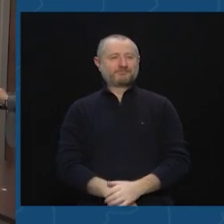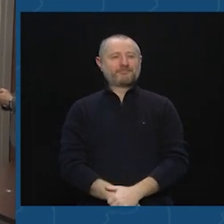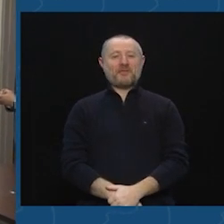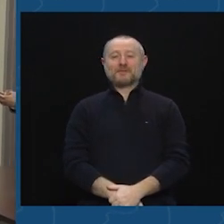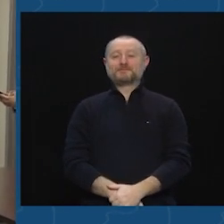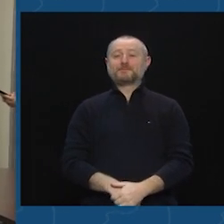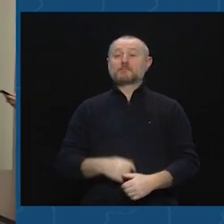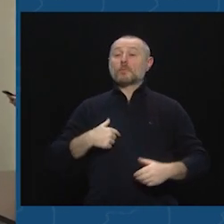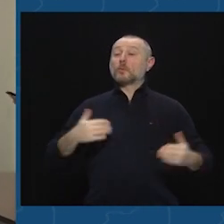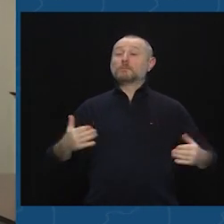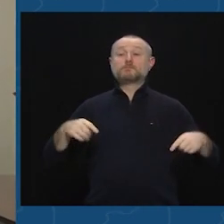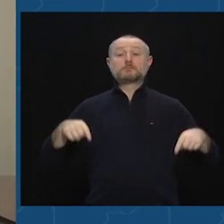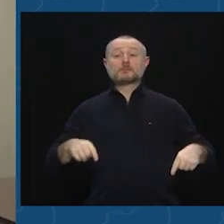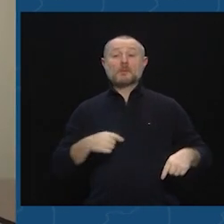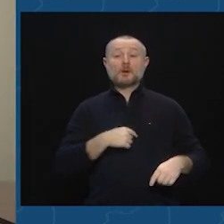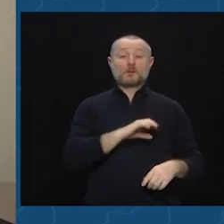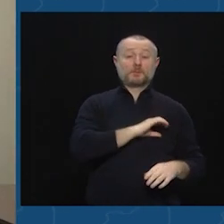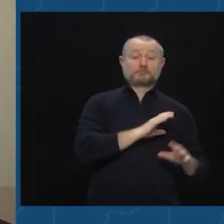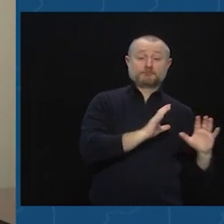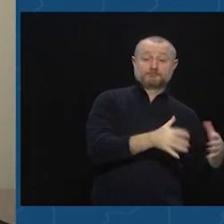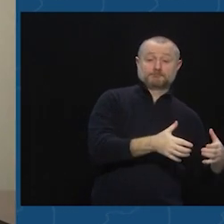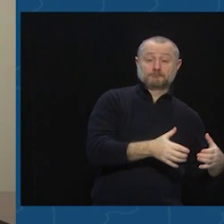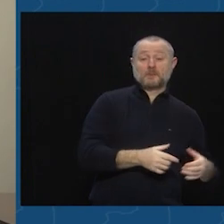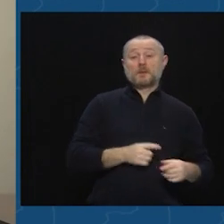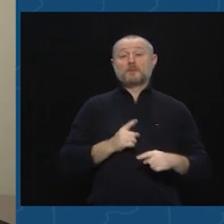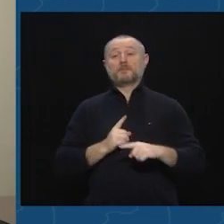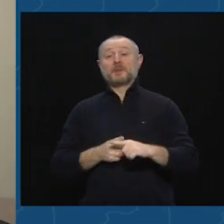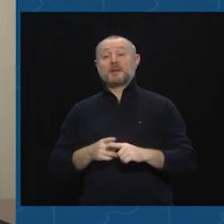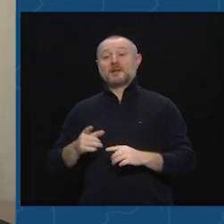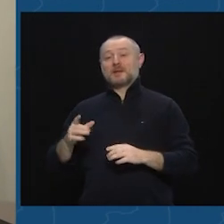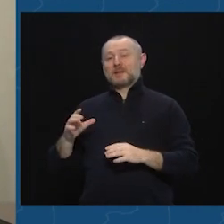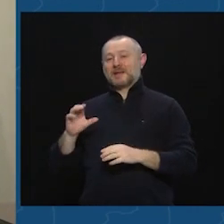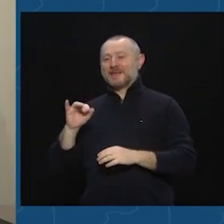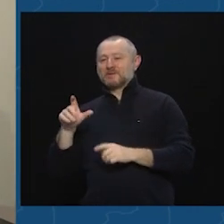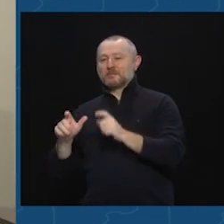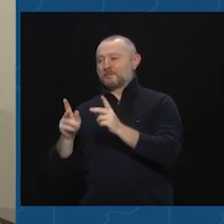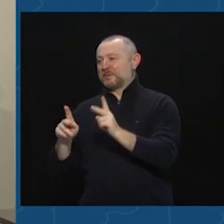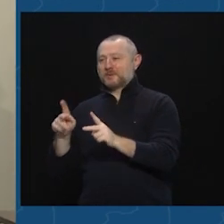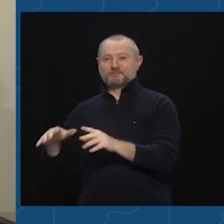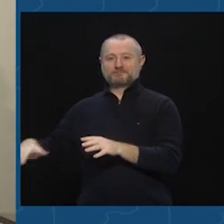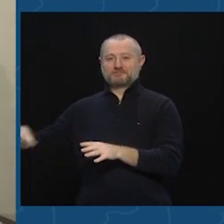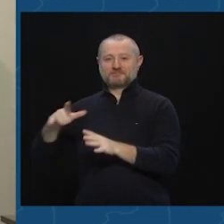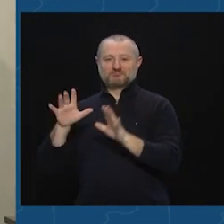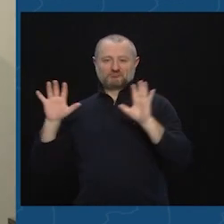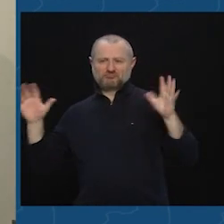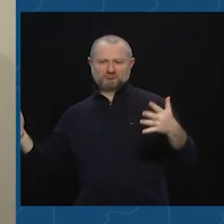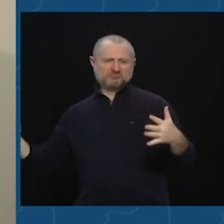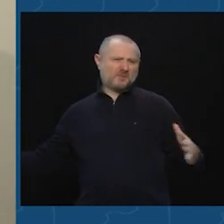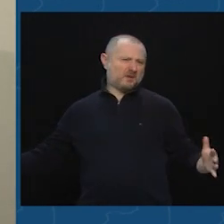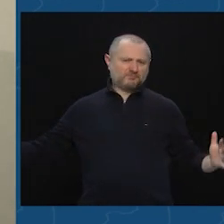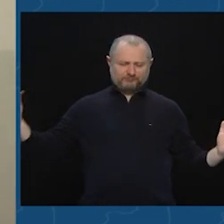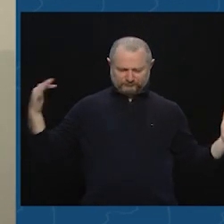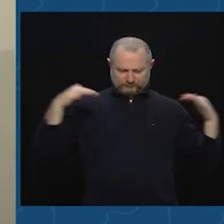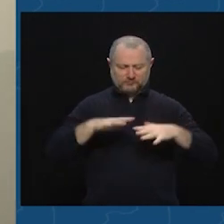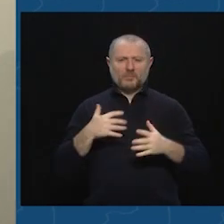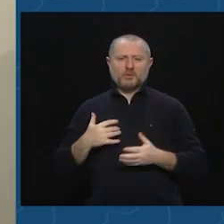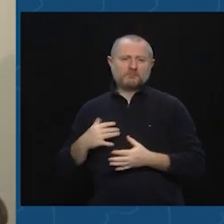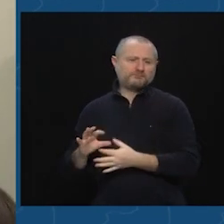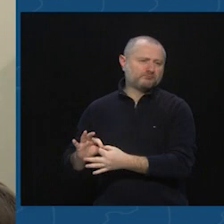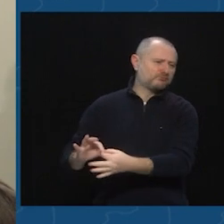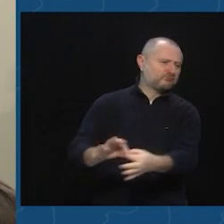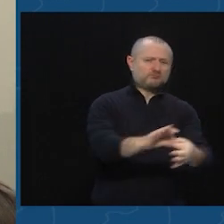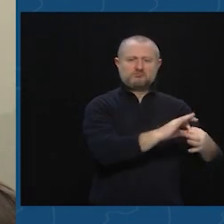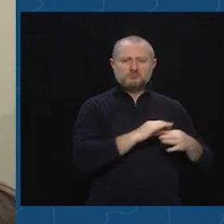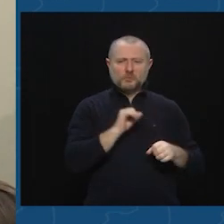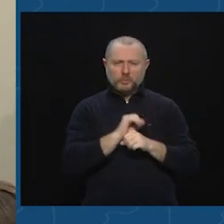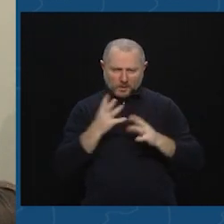work alongside folks from other agencies, both state, federal, and local partners, to gather and analyze intelligence